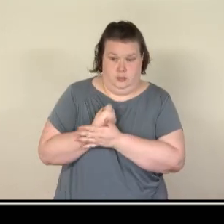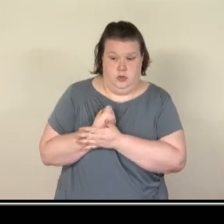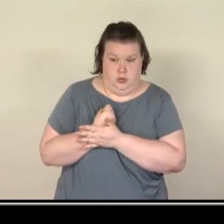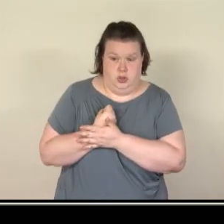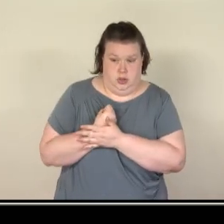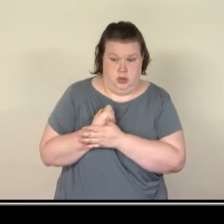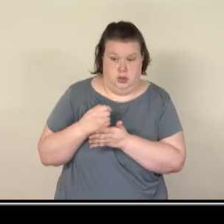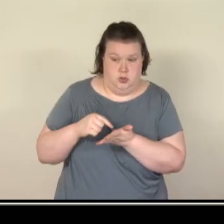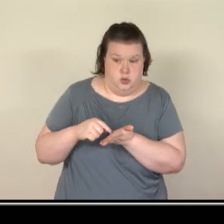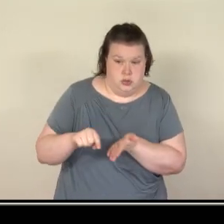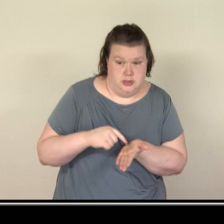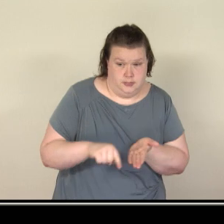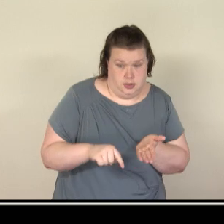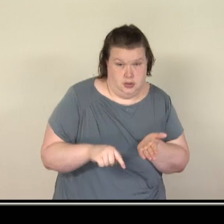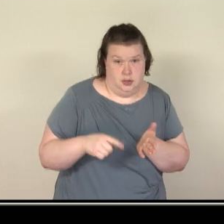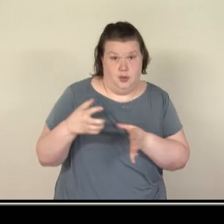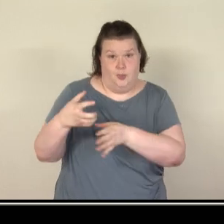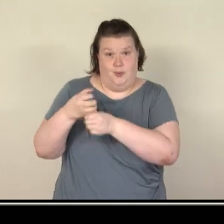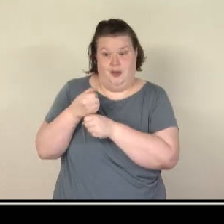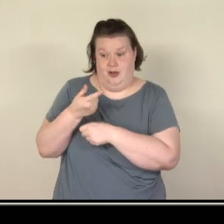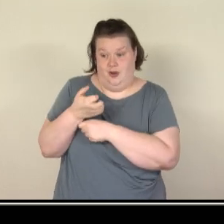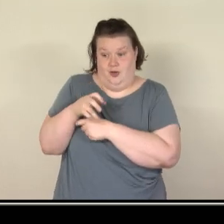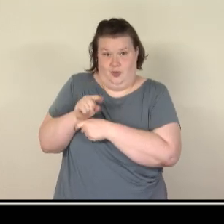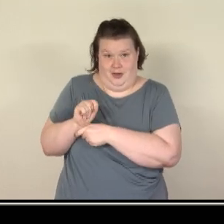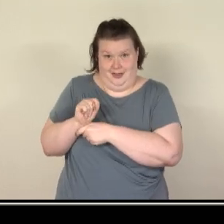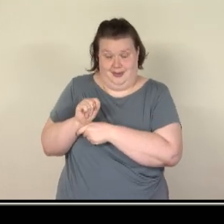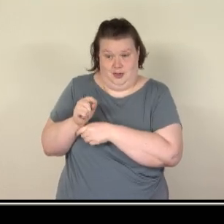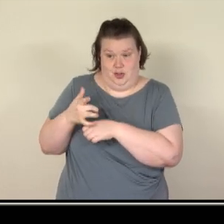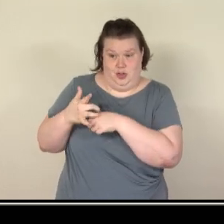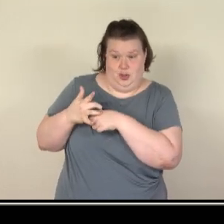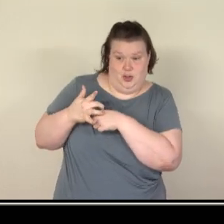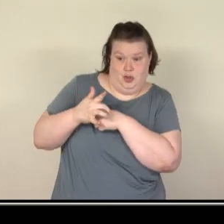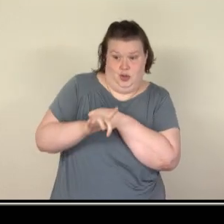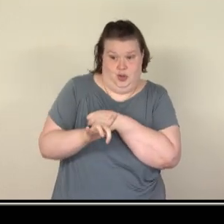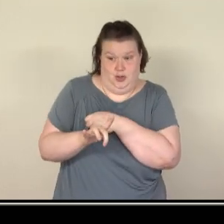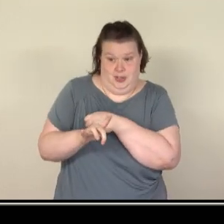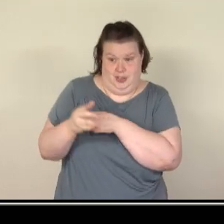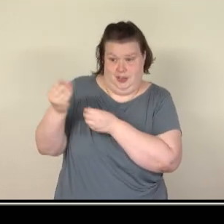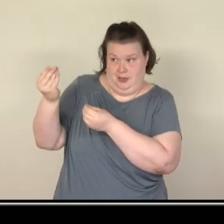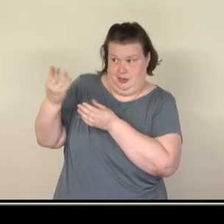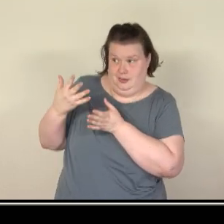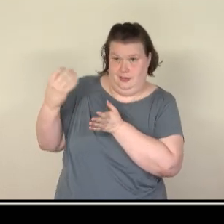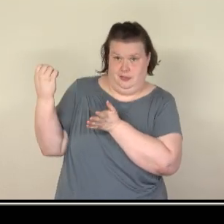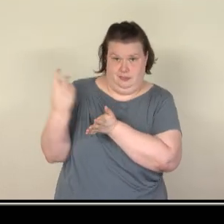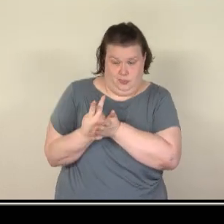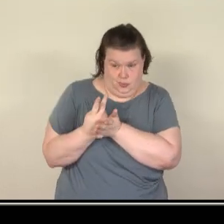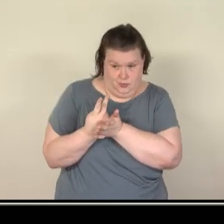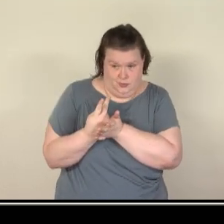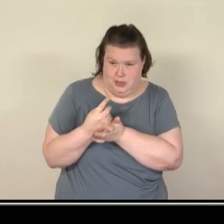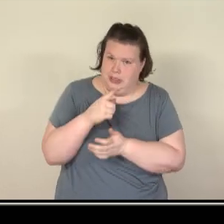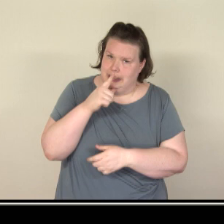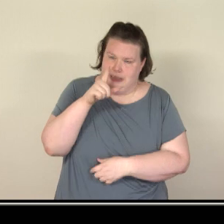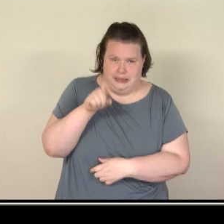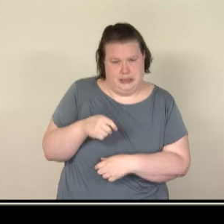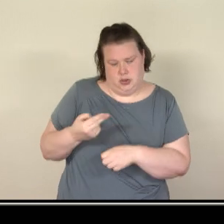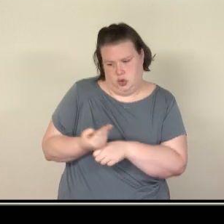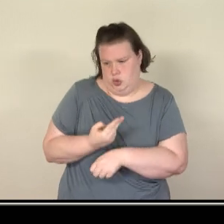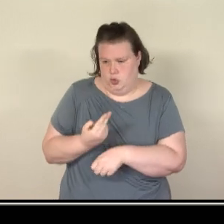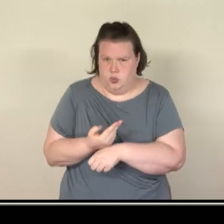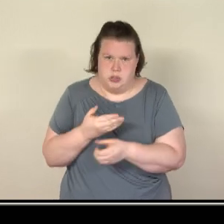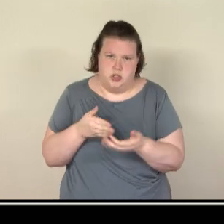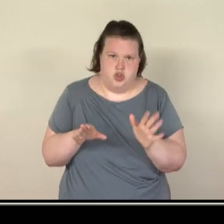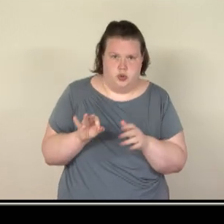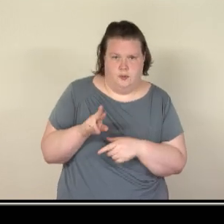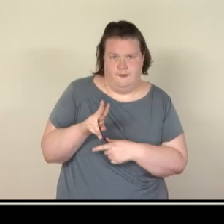ended up getting our grant in early and had our notice of award, so we didn't need to use general fund money for